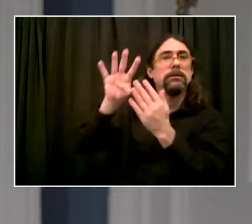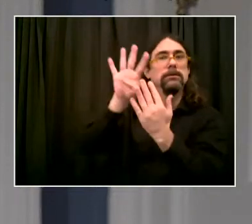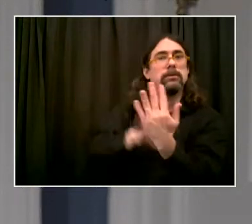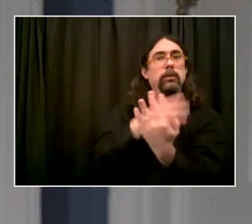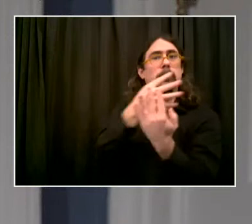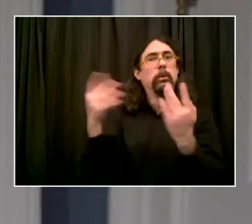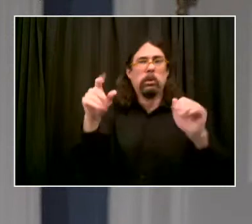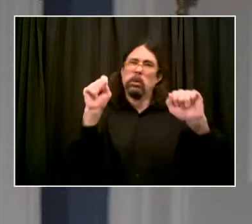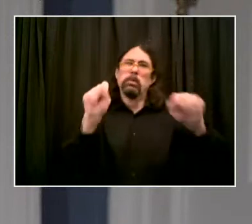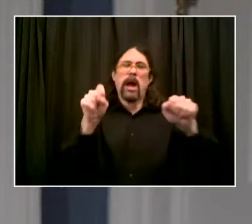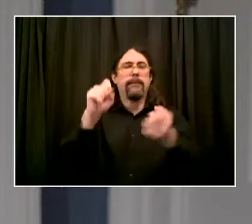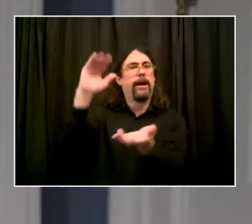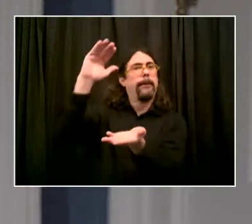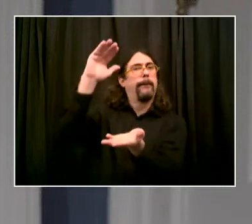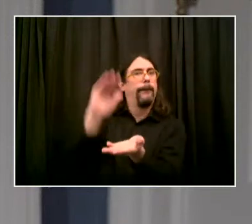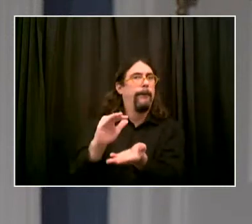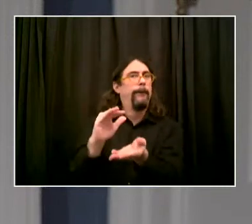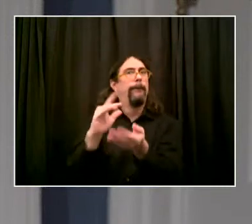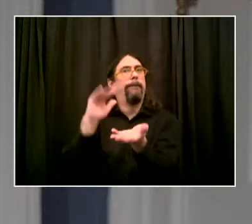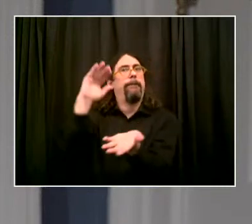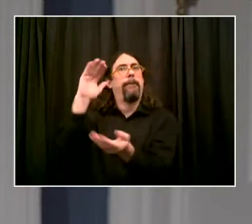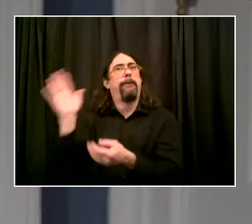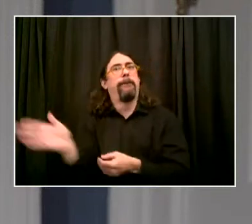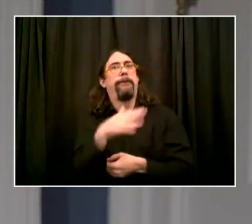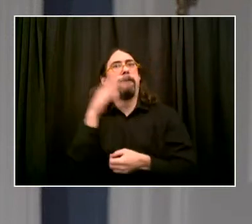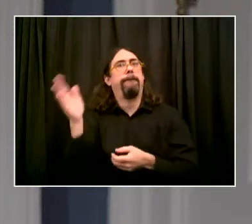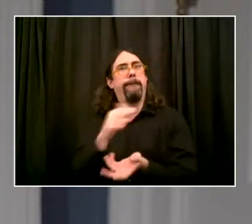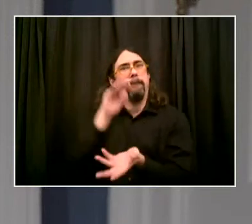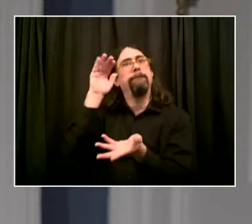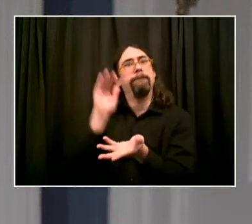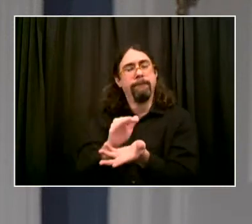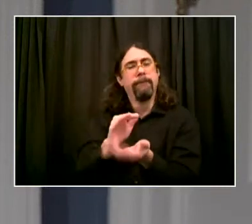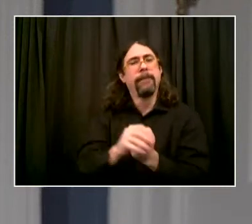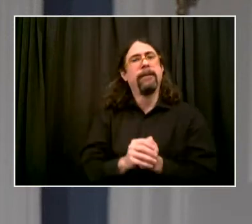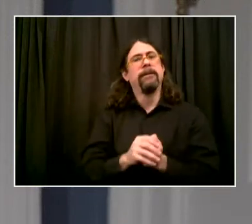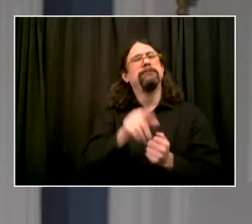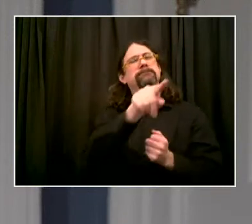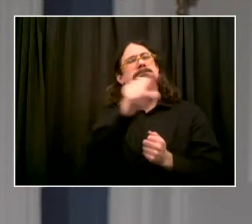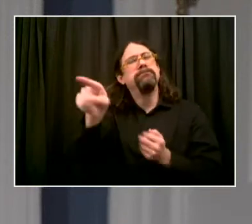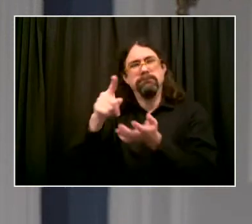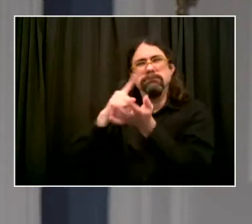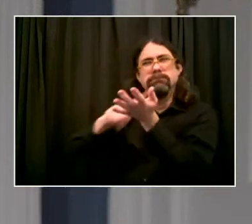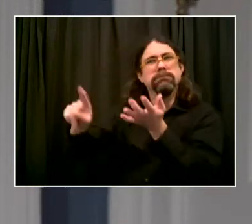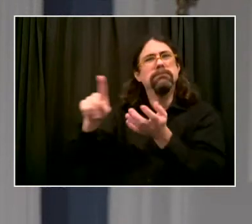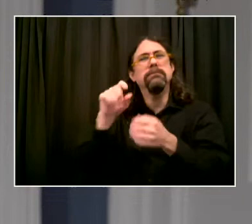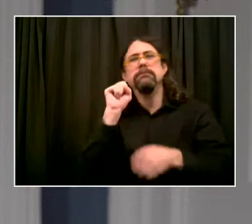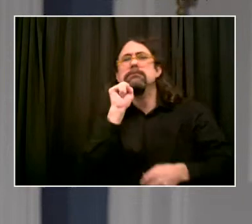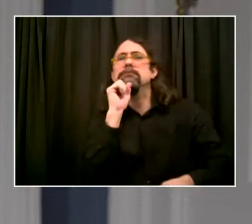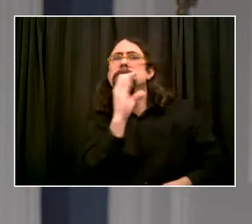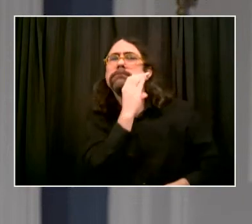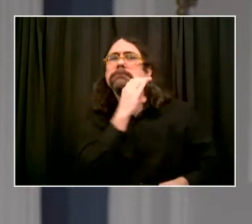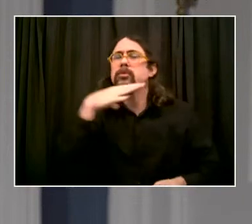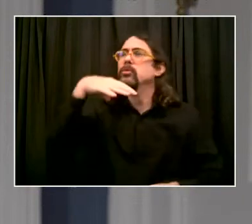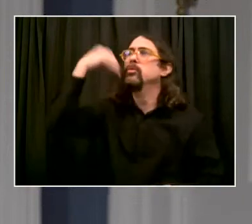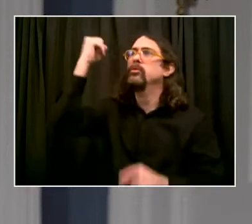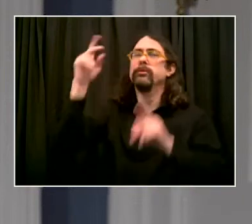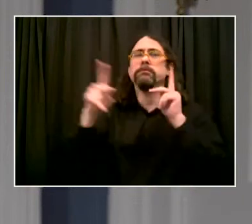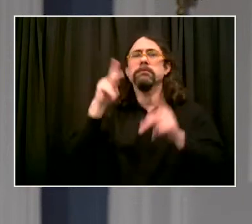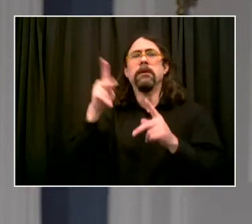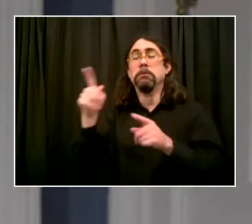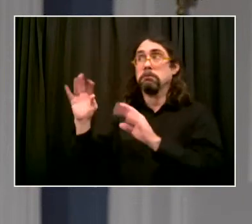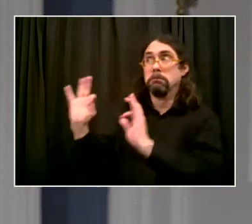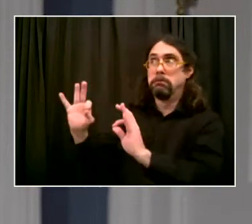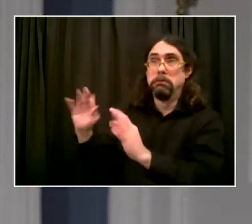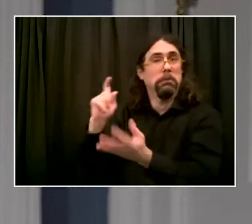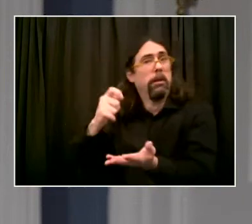as New Yorkers, you have continued to step up to the plate and helped our neighbors and our loved ones, and please continue to do so through this storm. And then